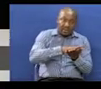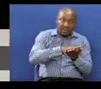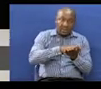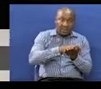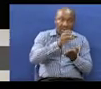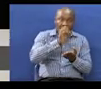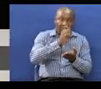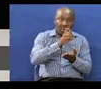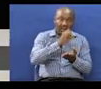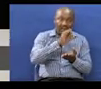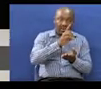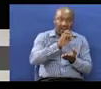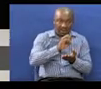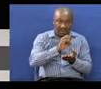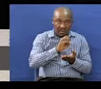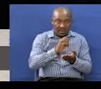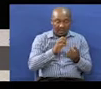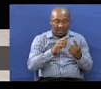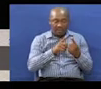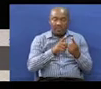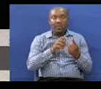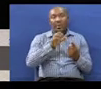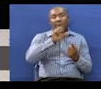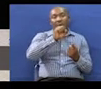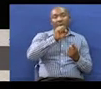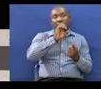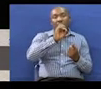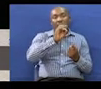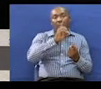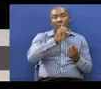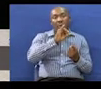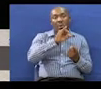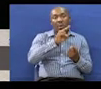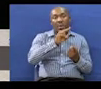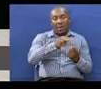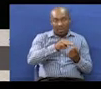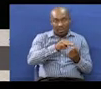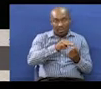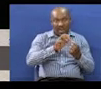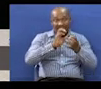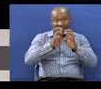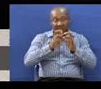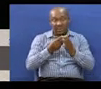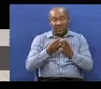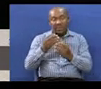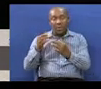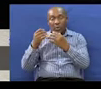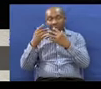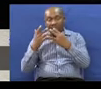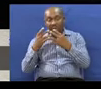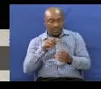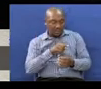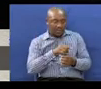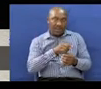the following reaction. Example, sodium. Sodium reacts with the oxygen. Sodium